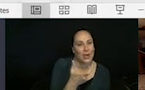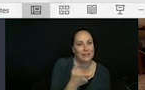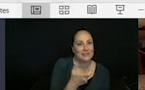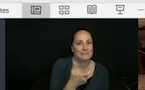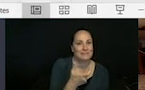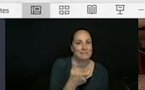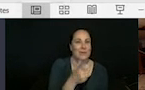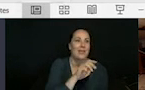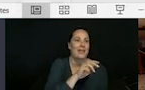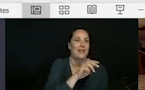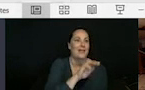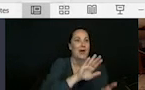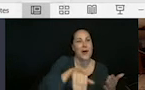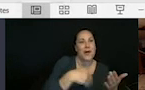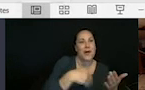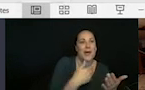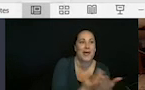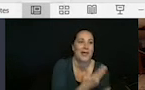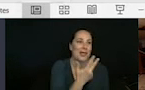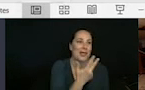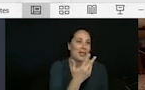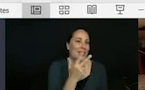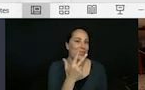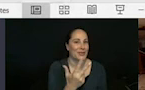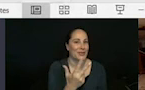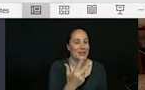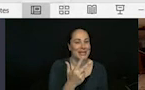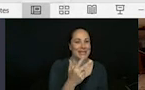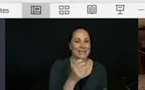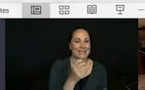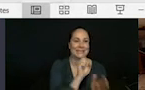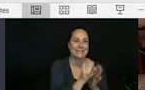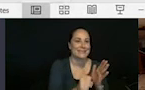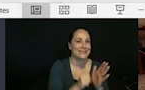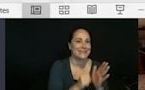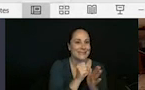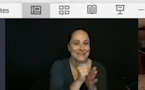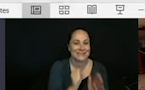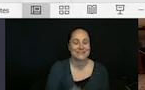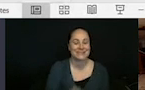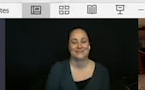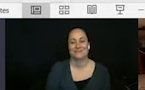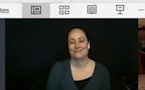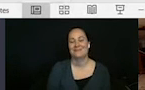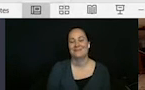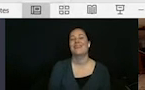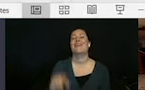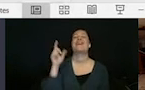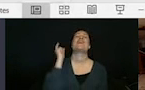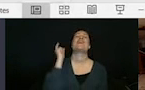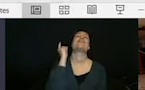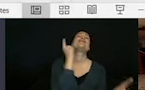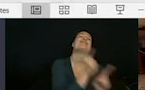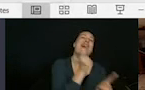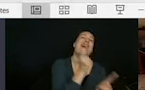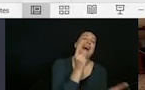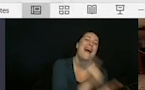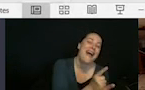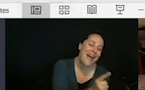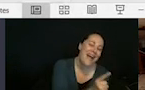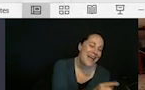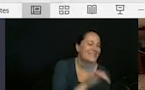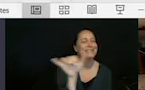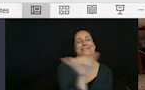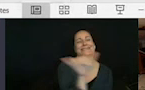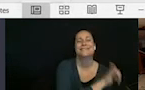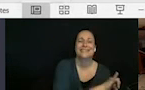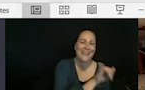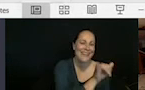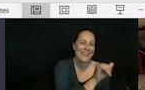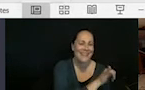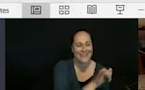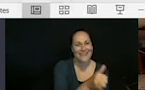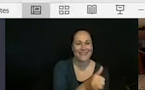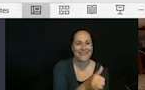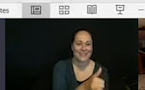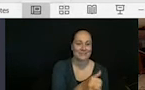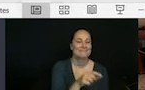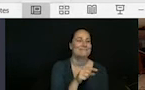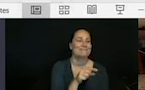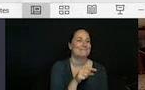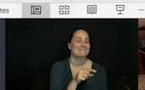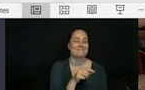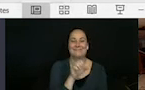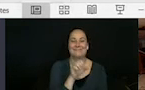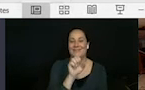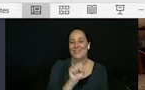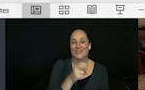And I have to say, Sheldon is totally right about everything. I agree with him on everyone else is wrong, and only Sheldon is